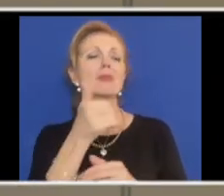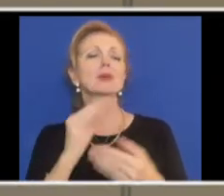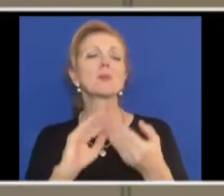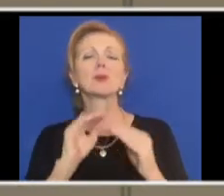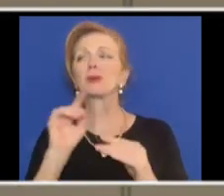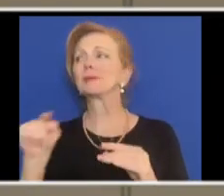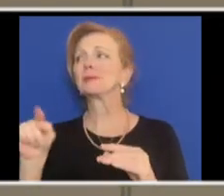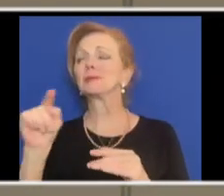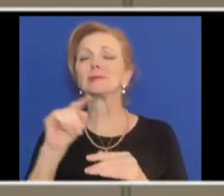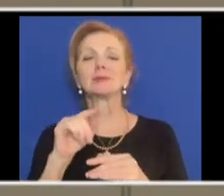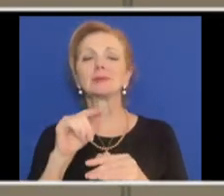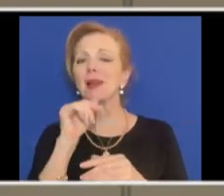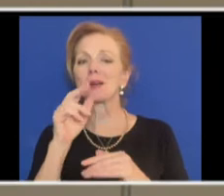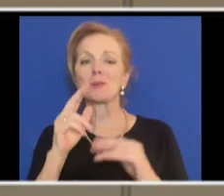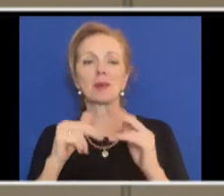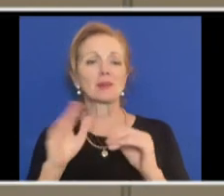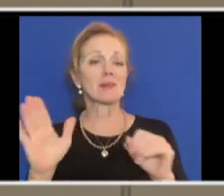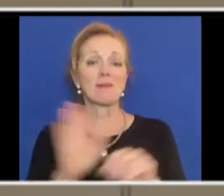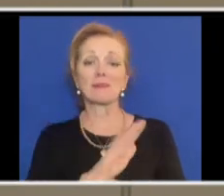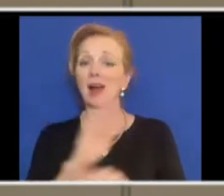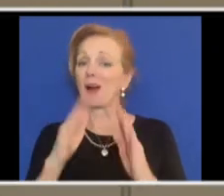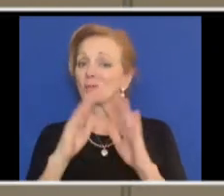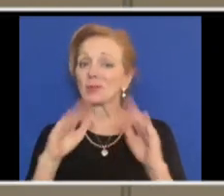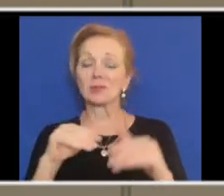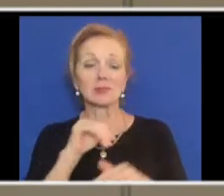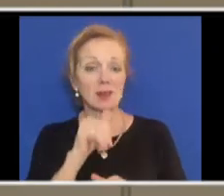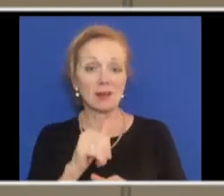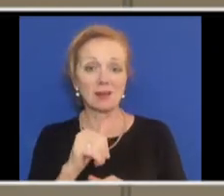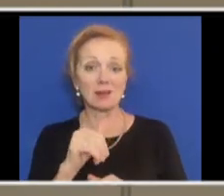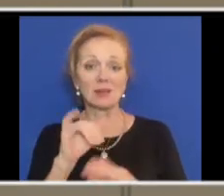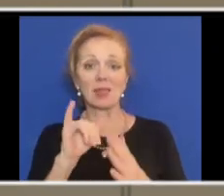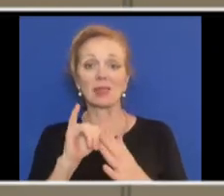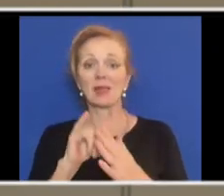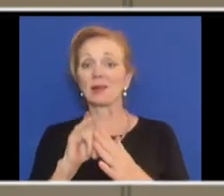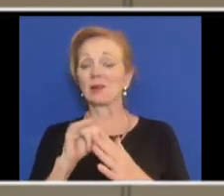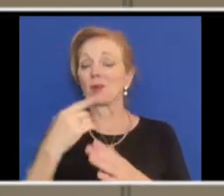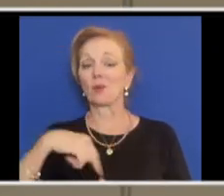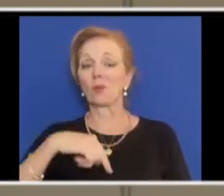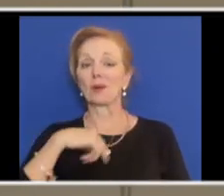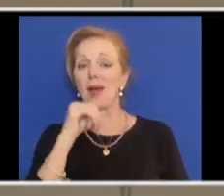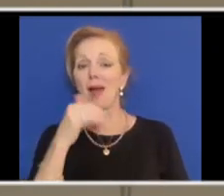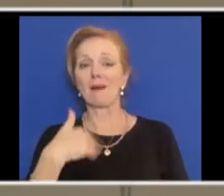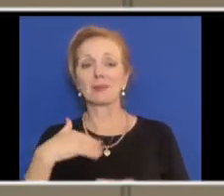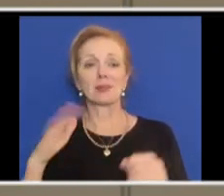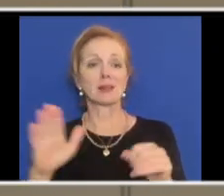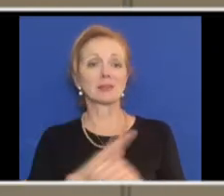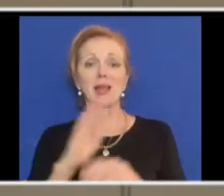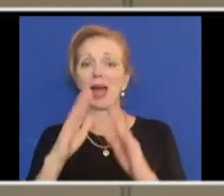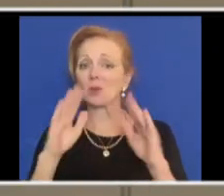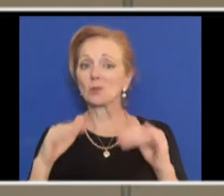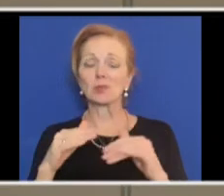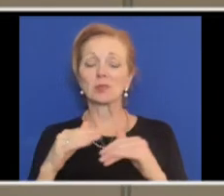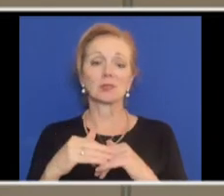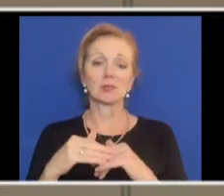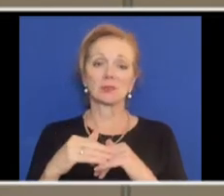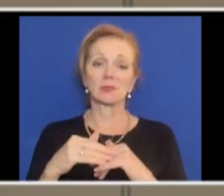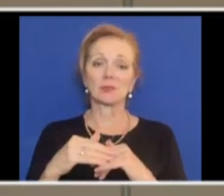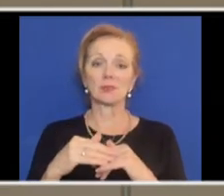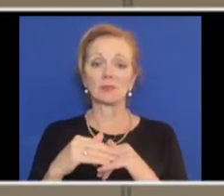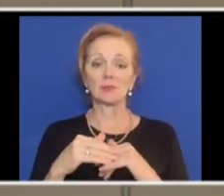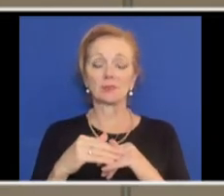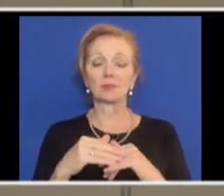has not built enough housing just that we don't have the supply of housing that is